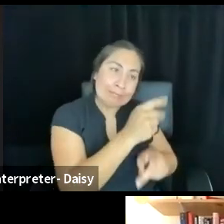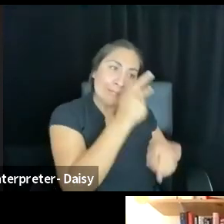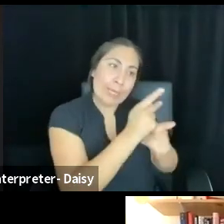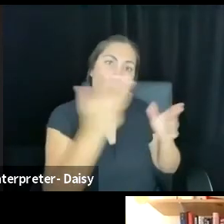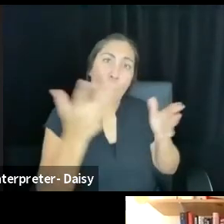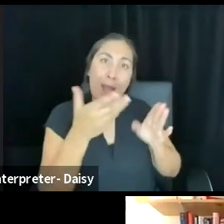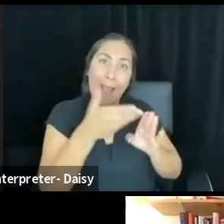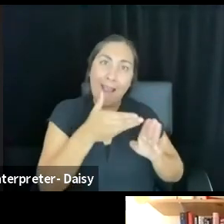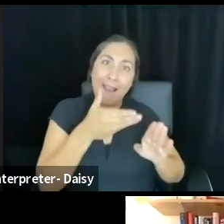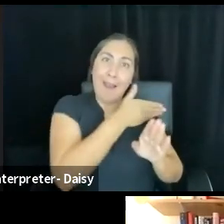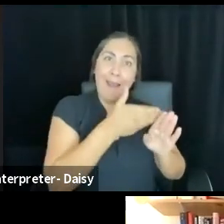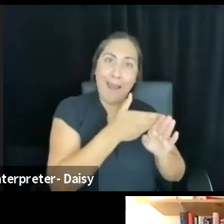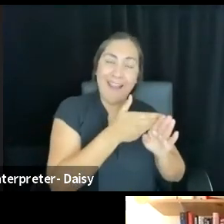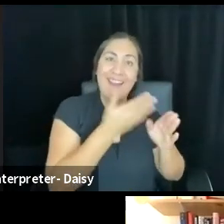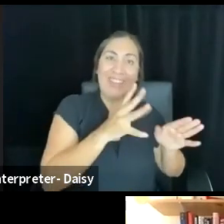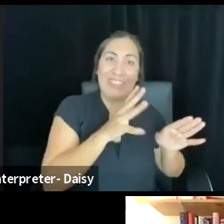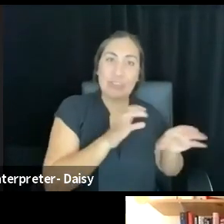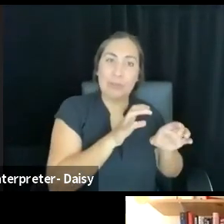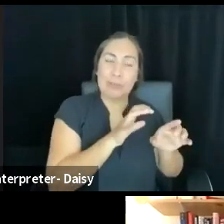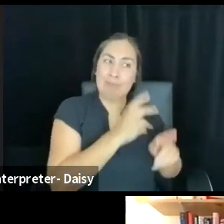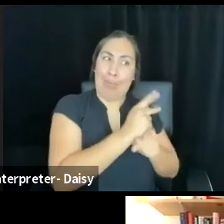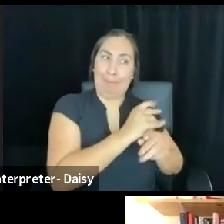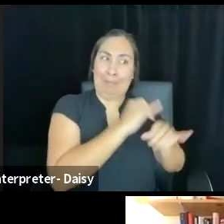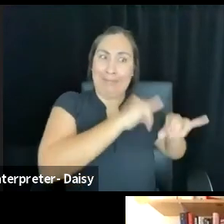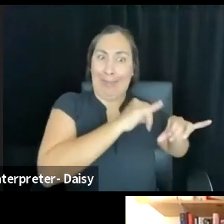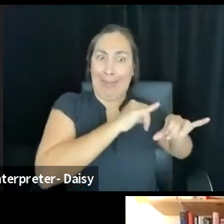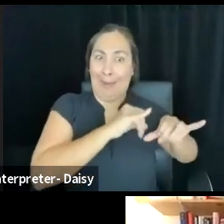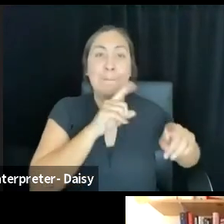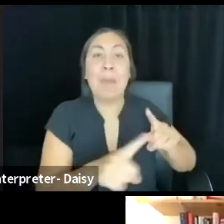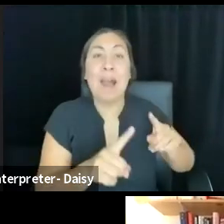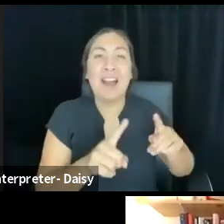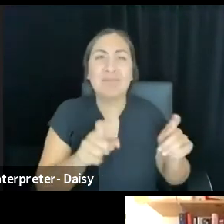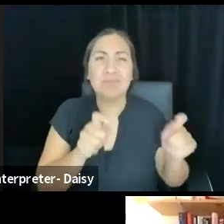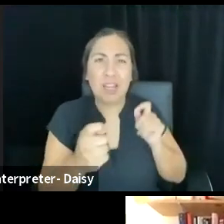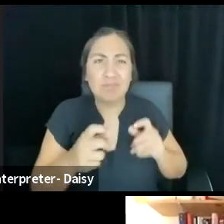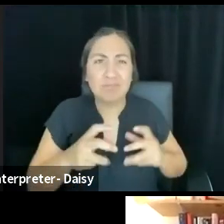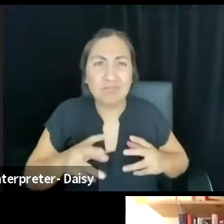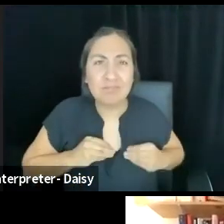but listen deeply and double down on